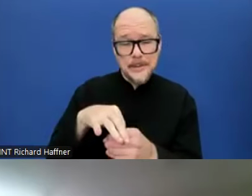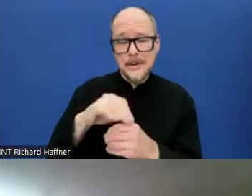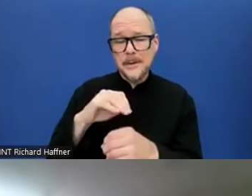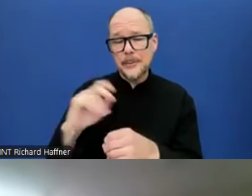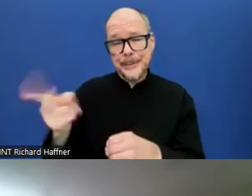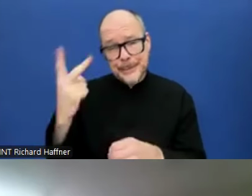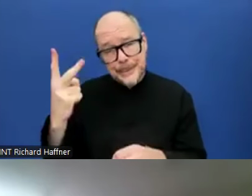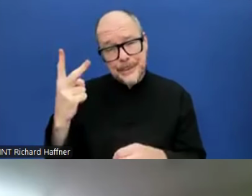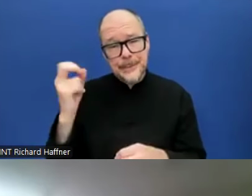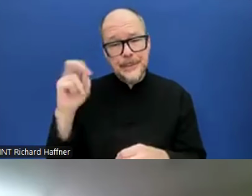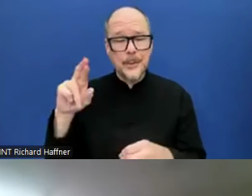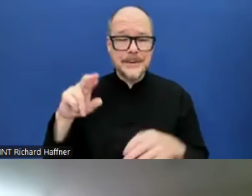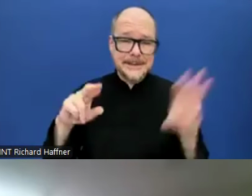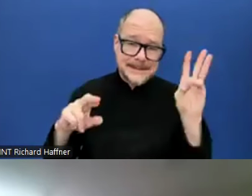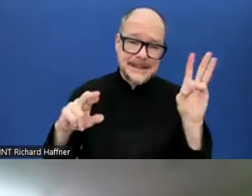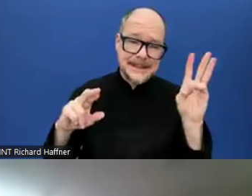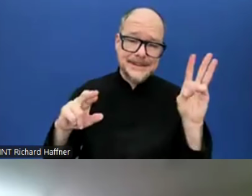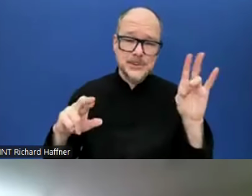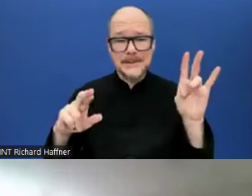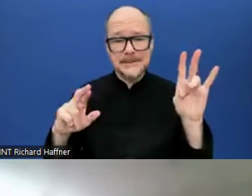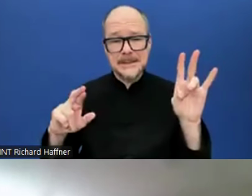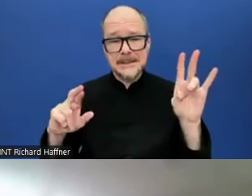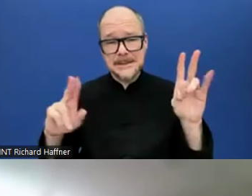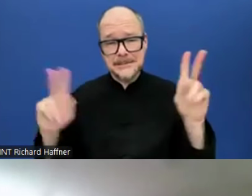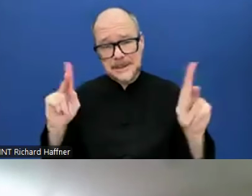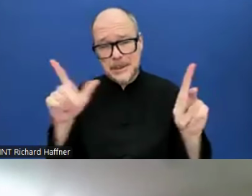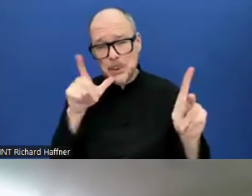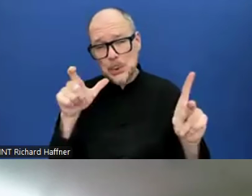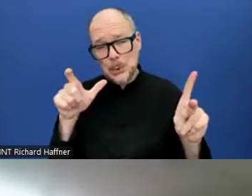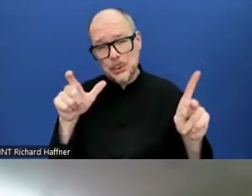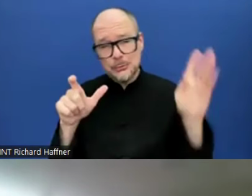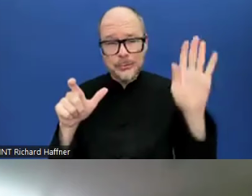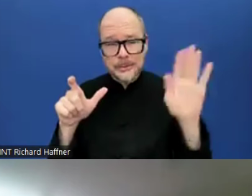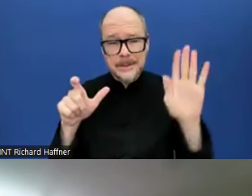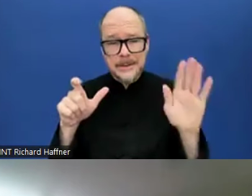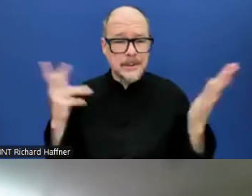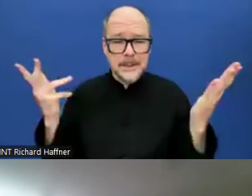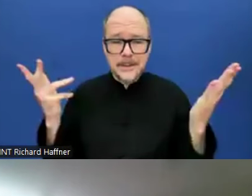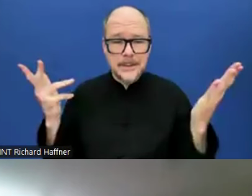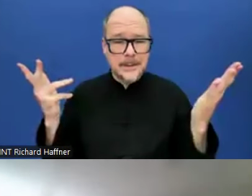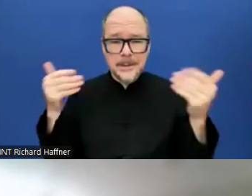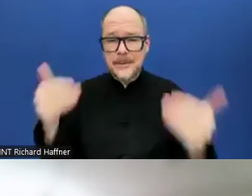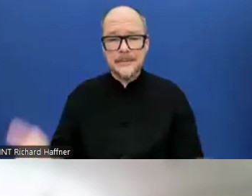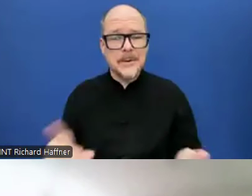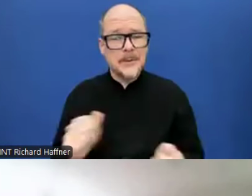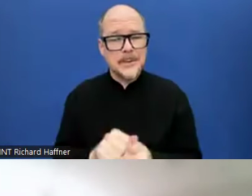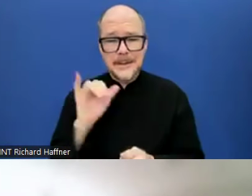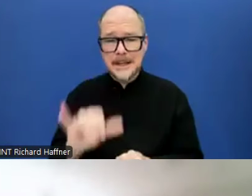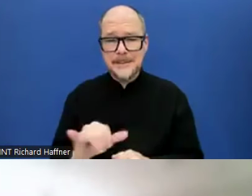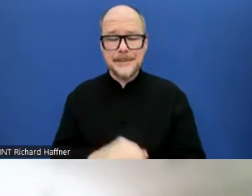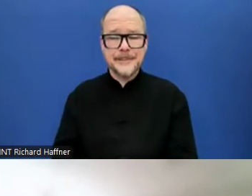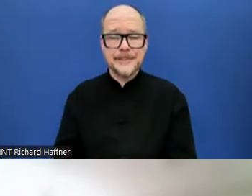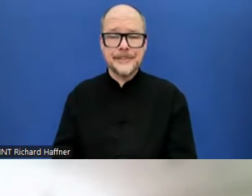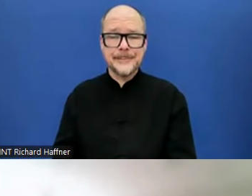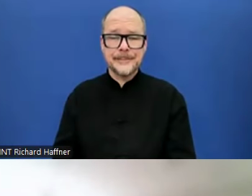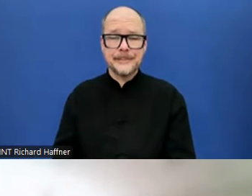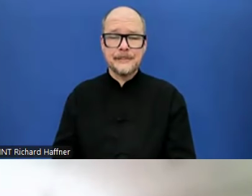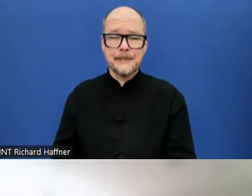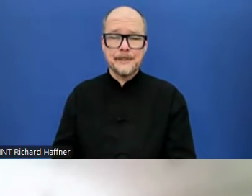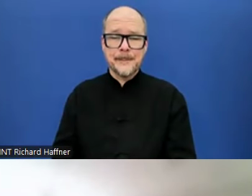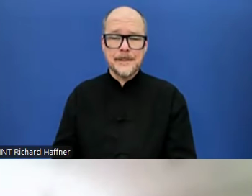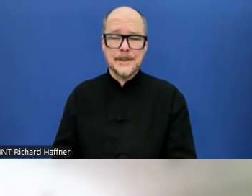with the six or seven individuals who have committed? How do we move forward with that process? Yeah, that's